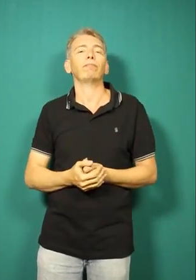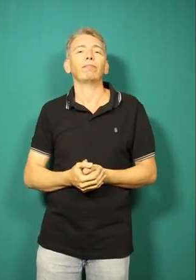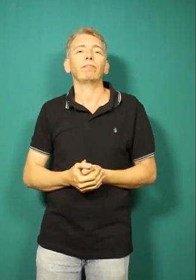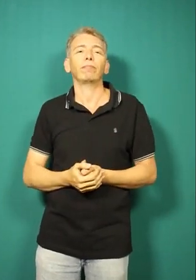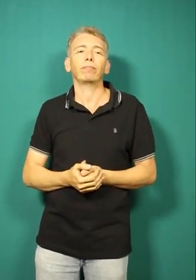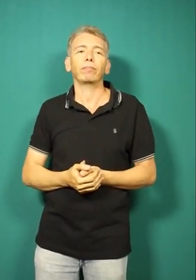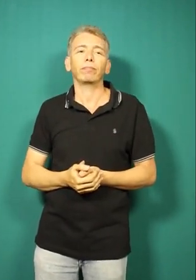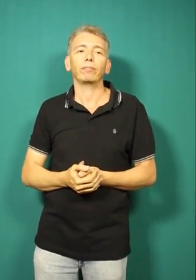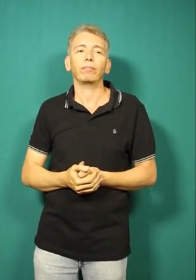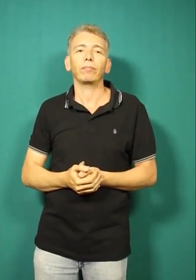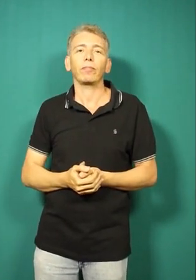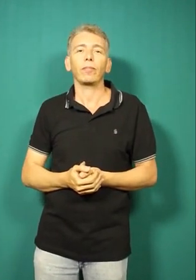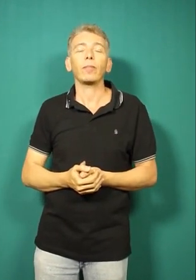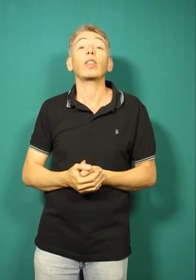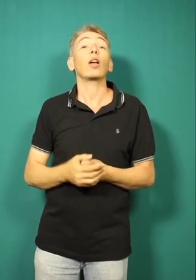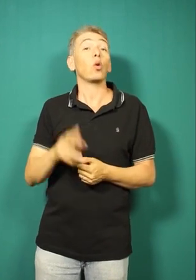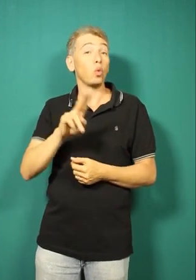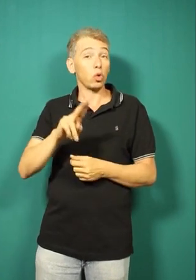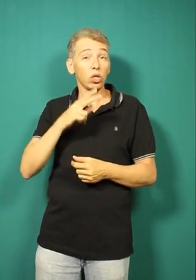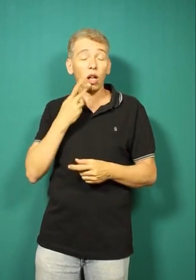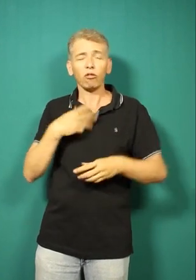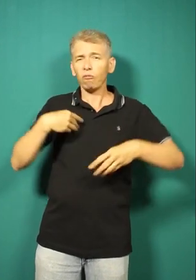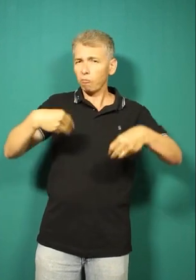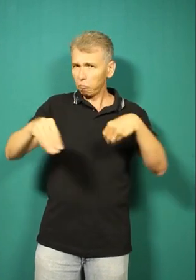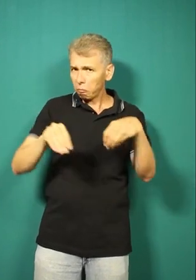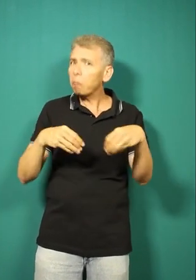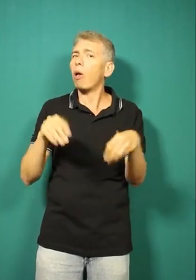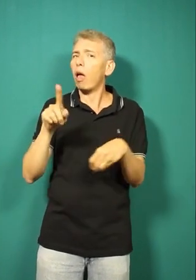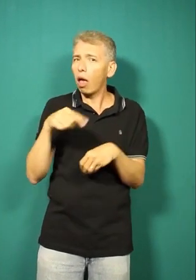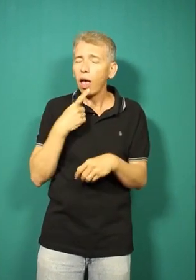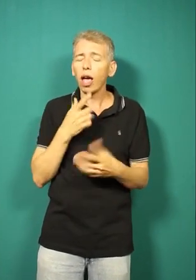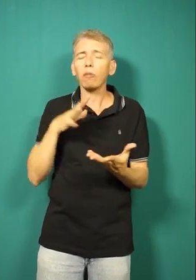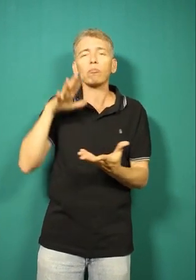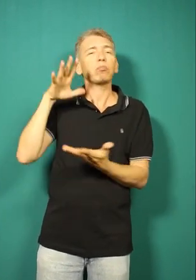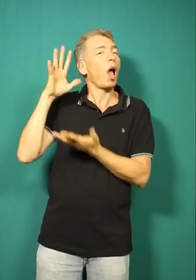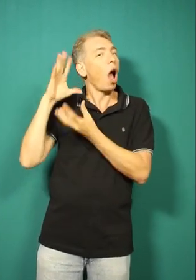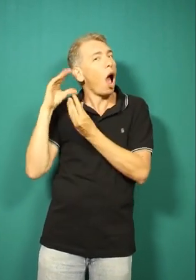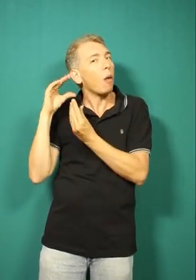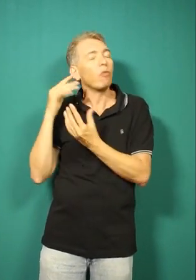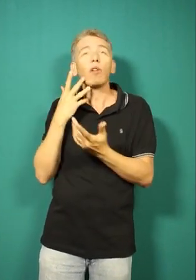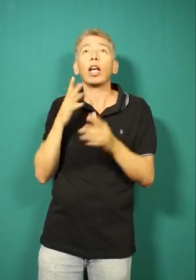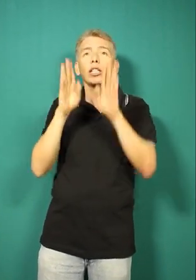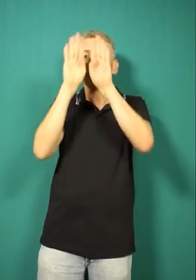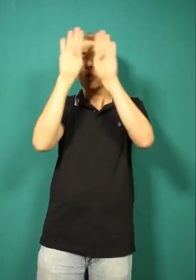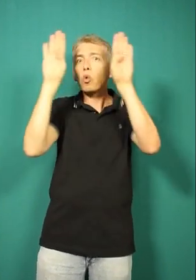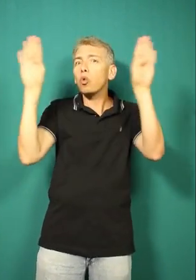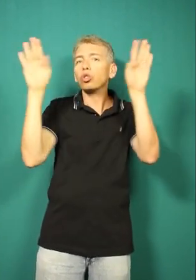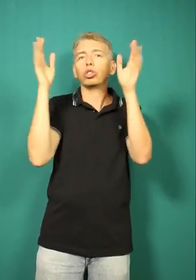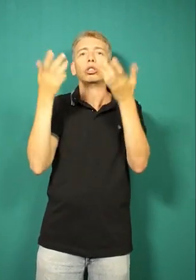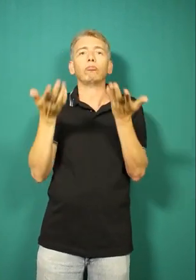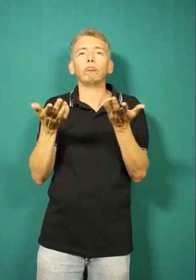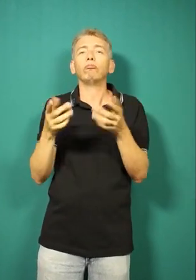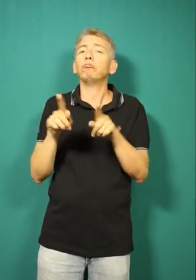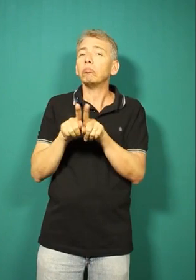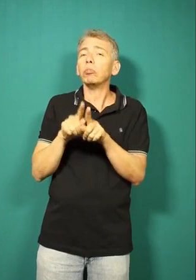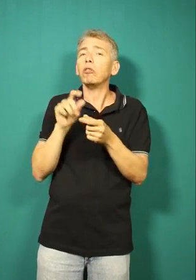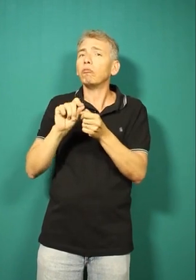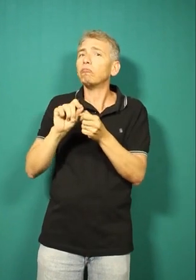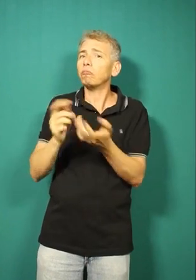paper. Making use of its flexibility, cushion covers and shop curtains have been